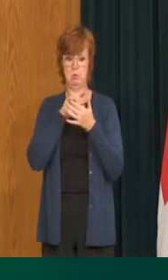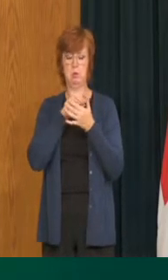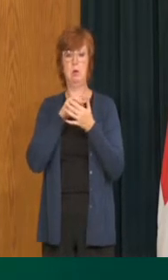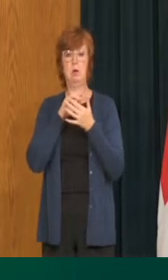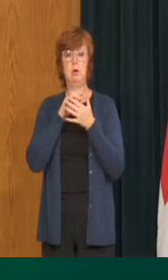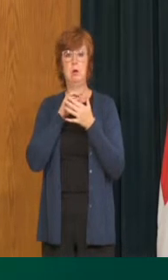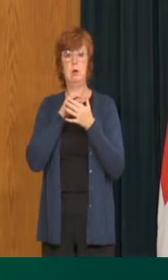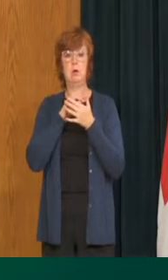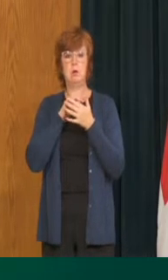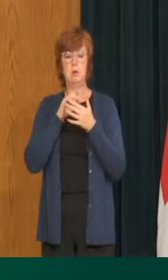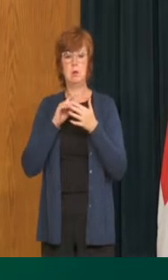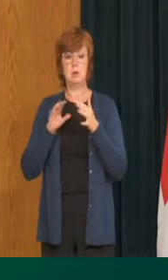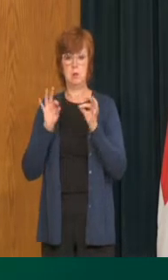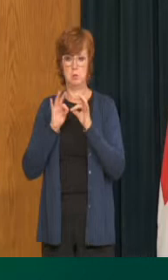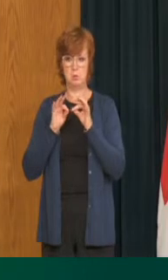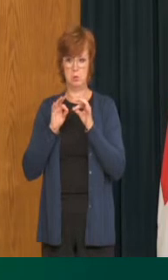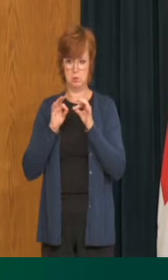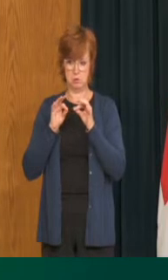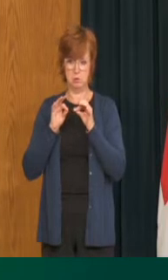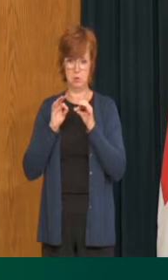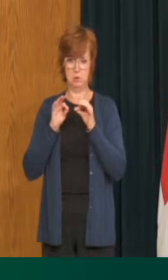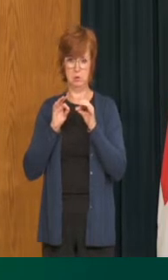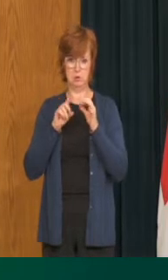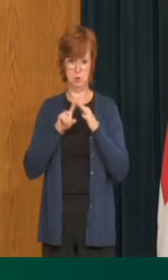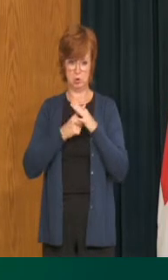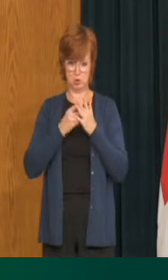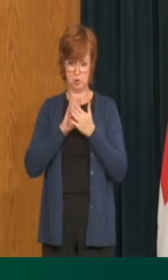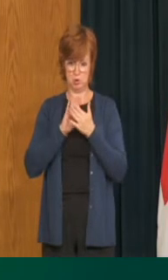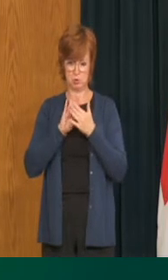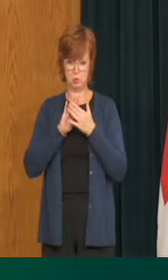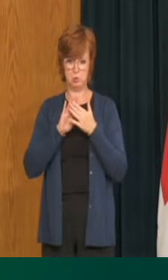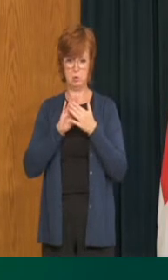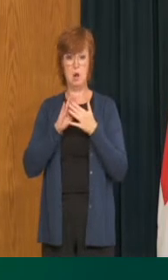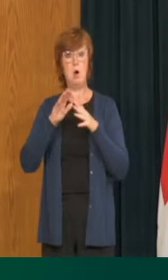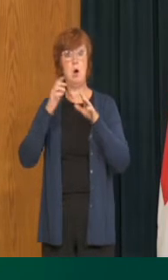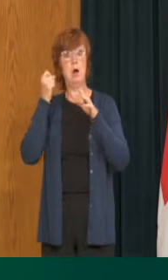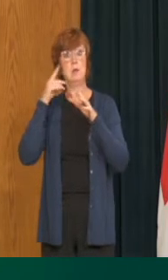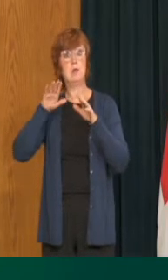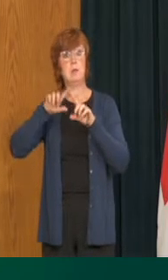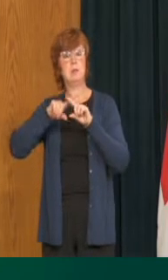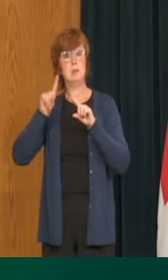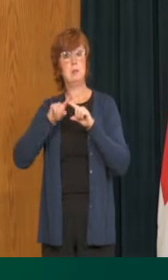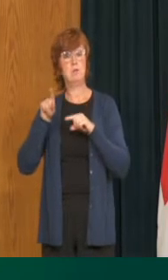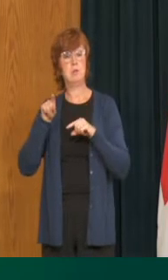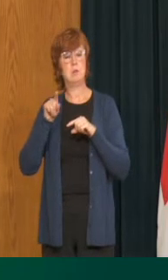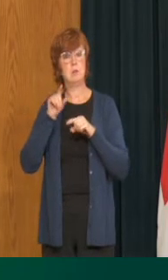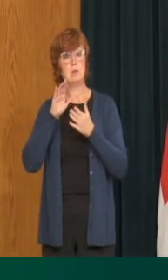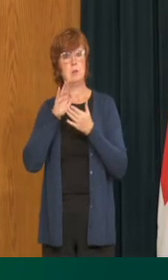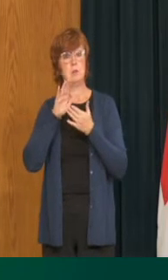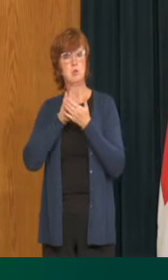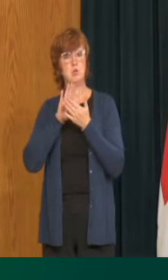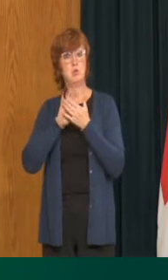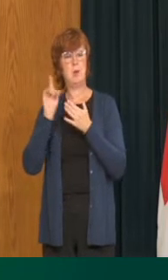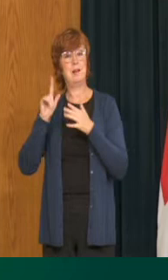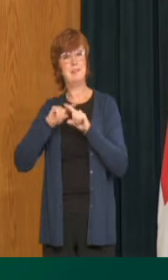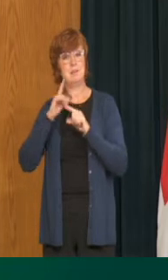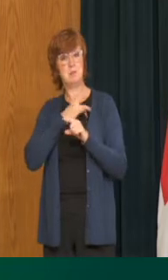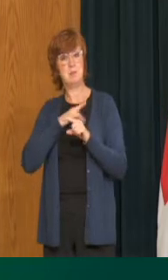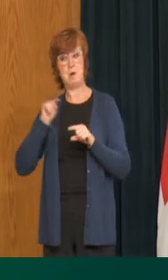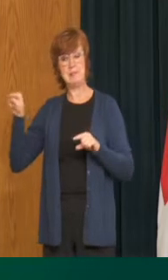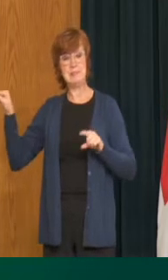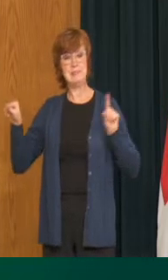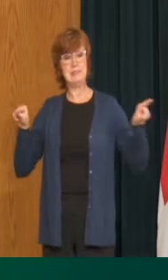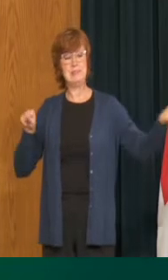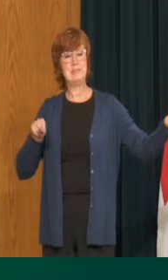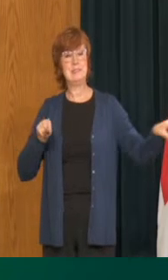other jurisdictions that, by the way, started school at much higher transmission rates that we are at now. But having said that, for